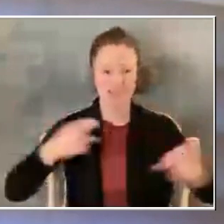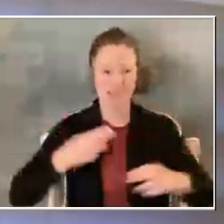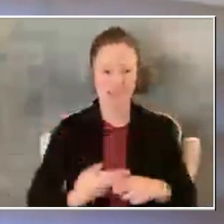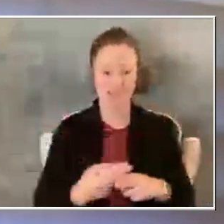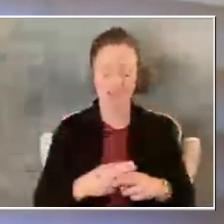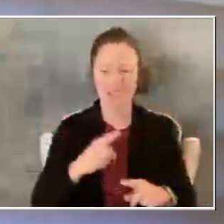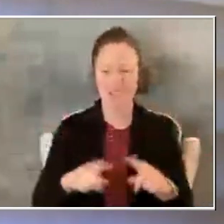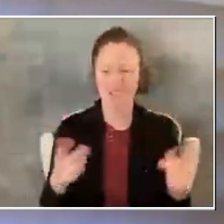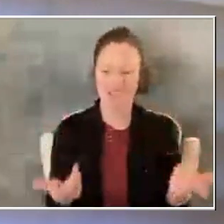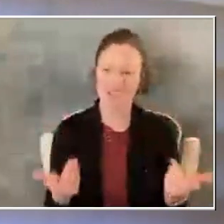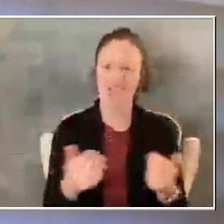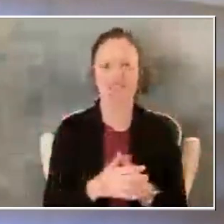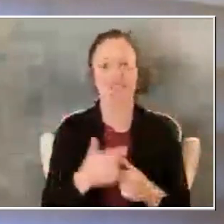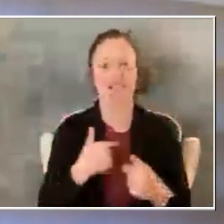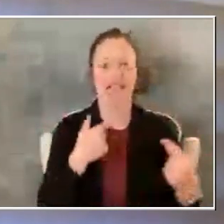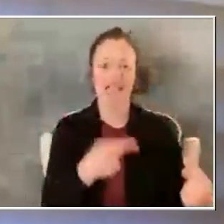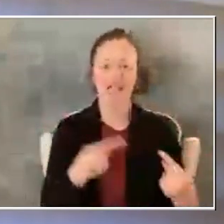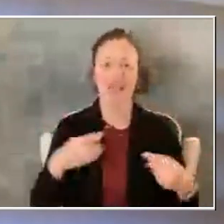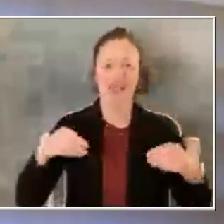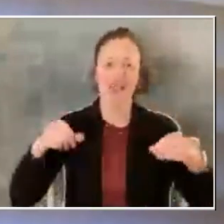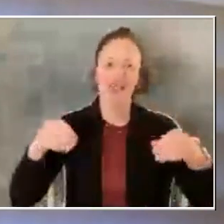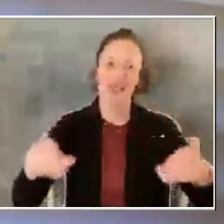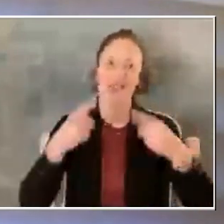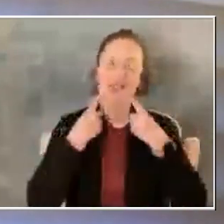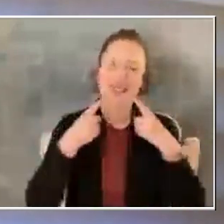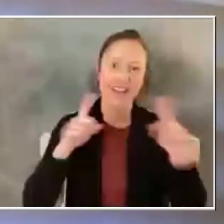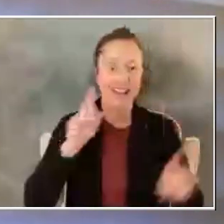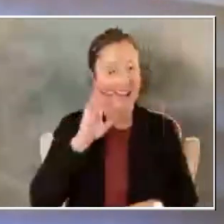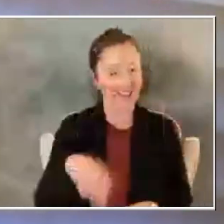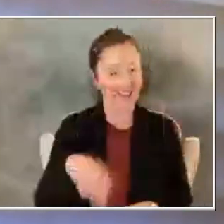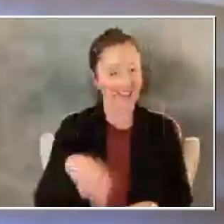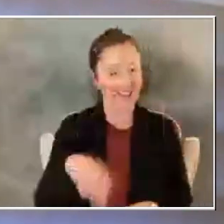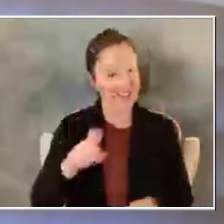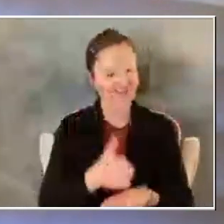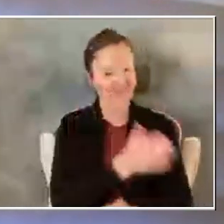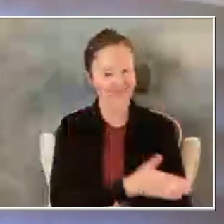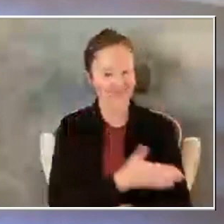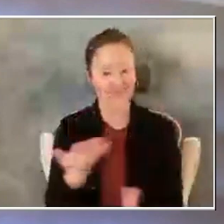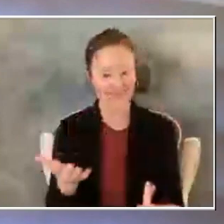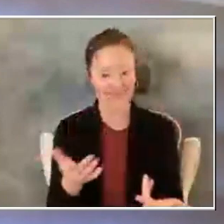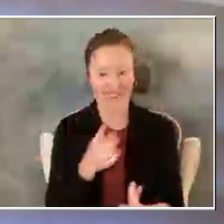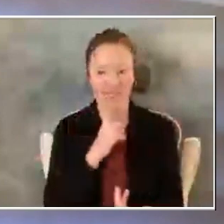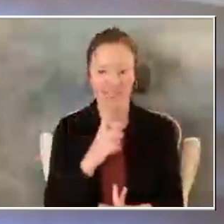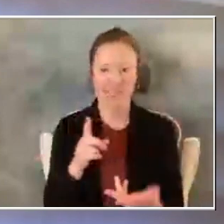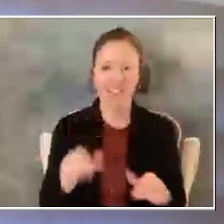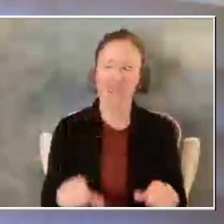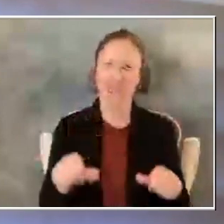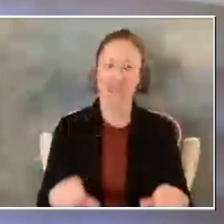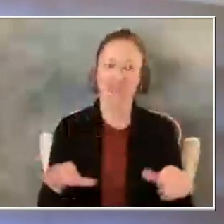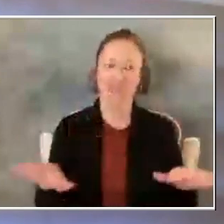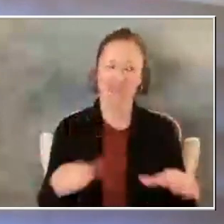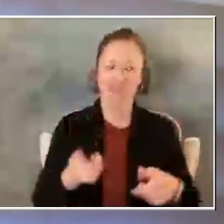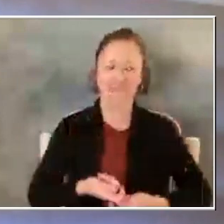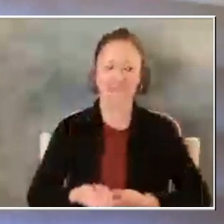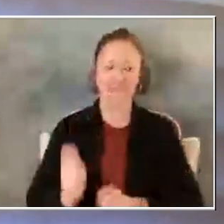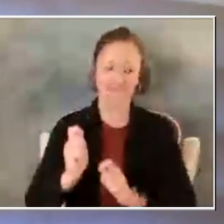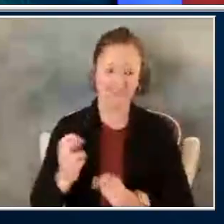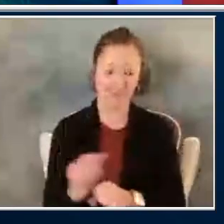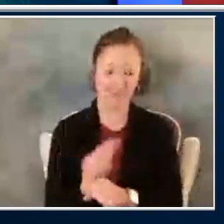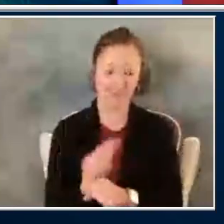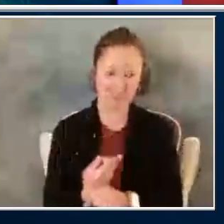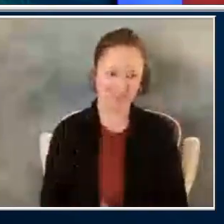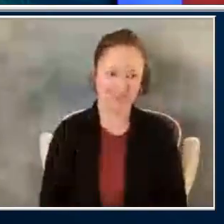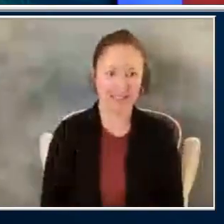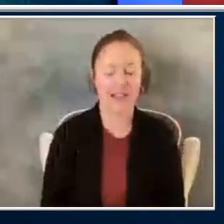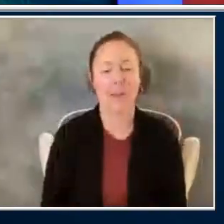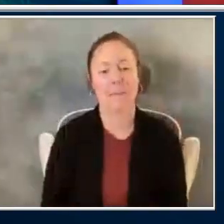as I struggle to garden effectively, I know that I need to do that to be able to wield the shovels the way I want to. Well, no